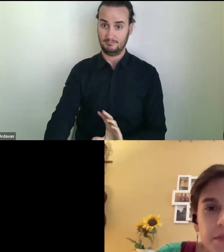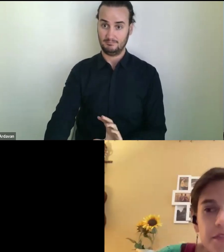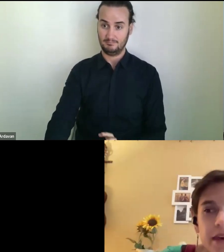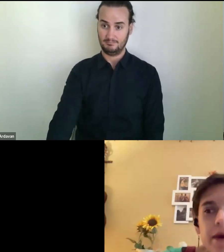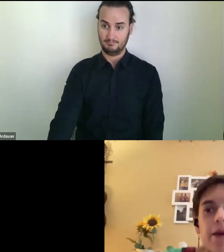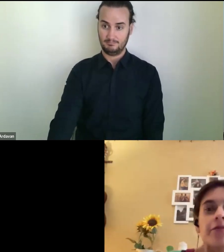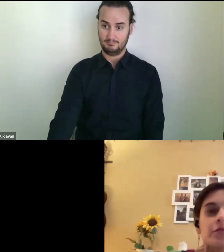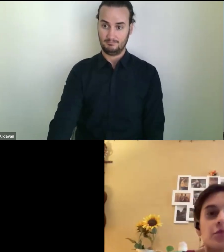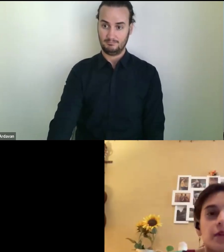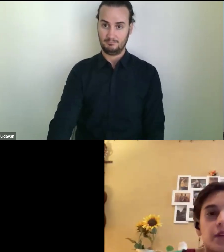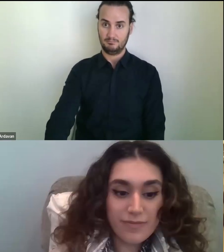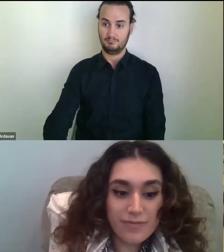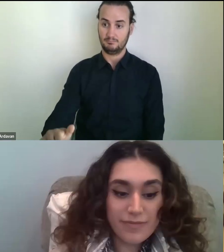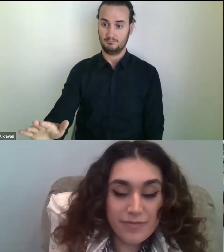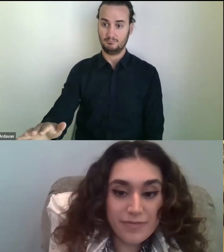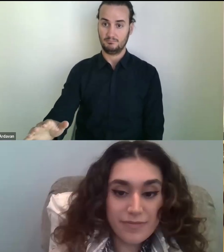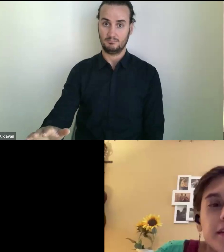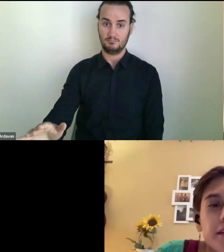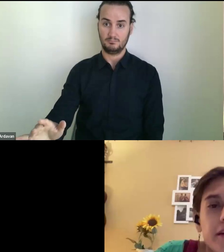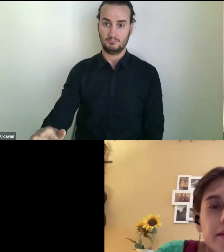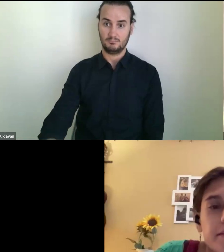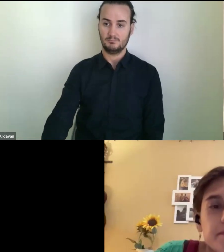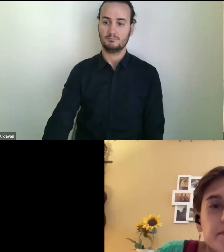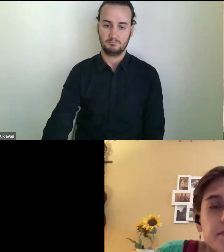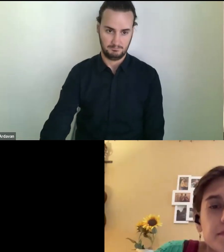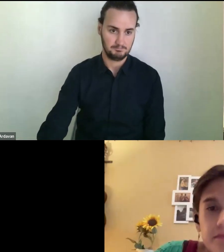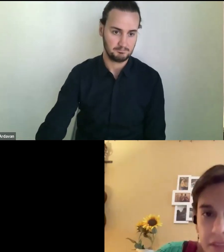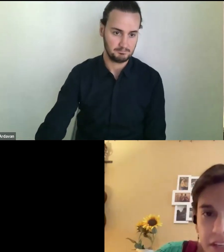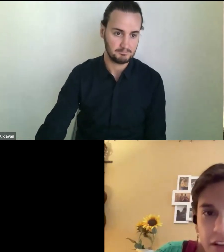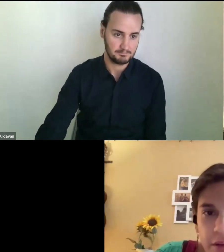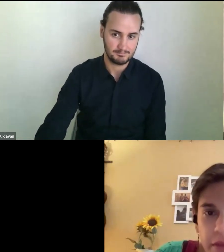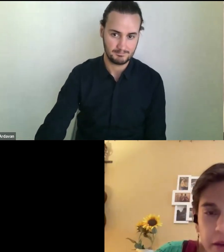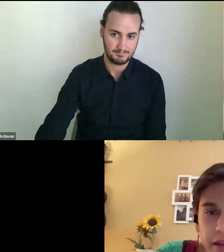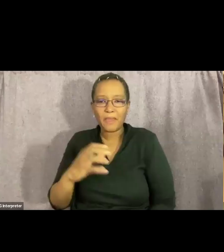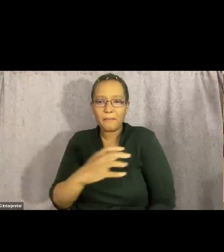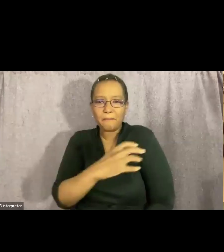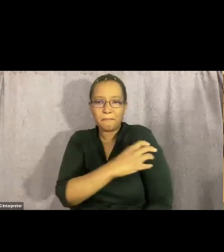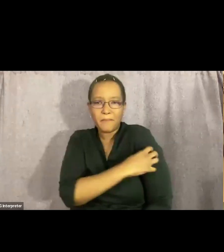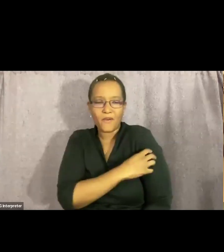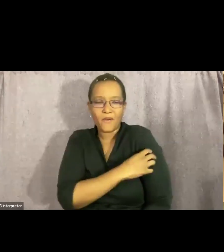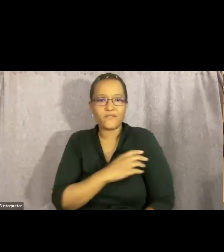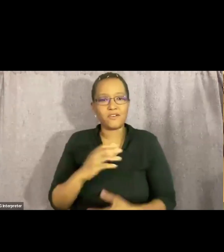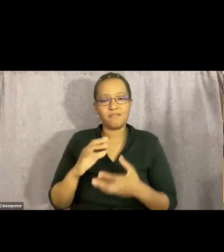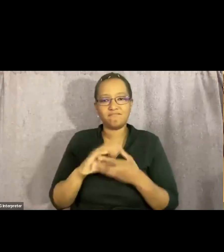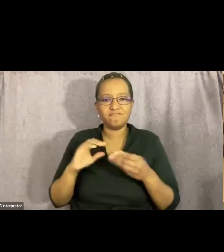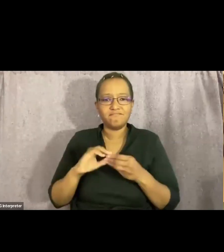Thank you, Sabs, for that powerful spoken poetry. Can y'all hear me okay?